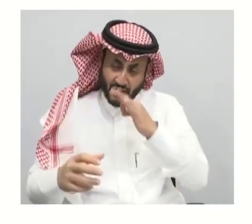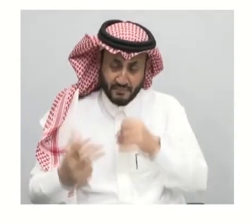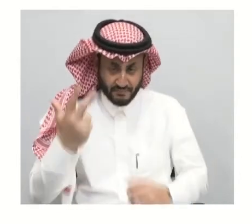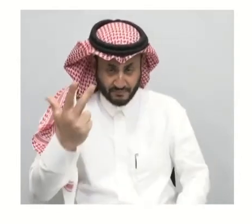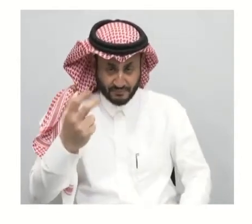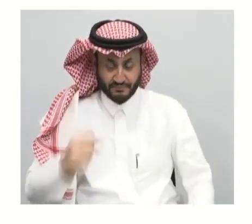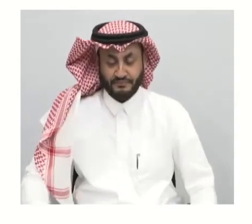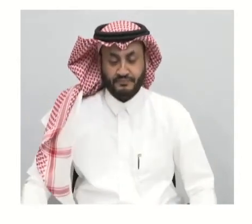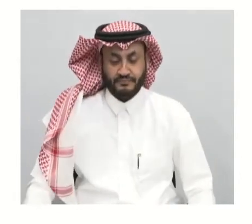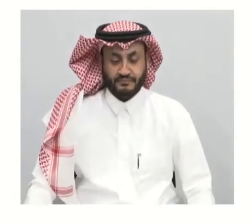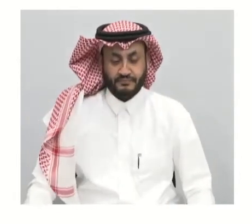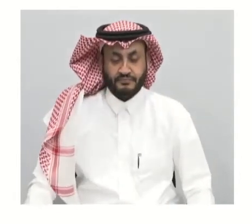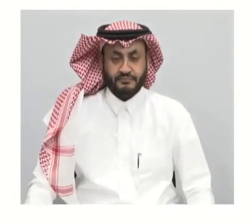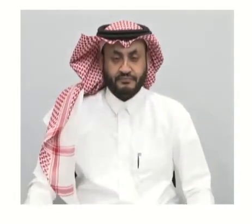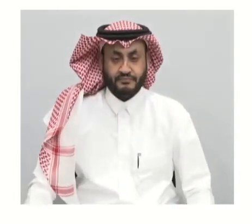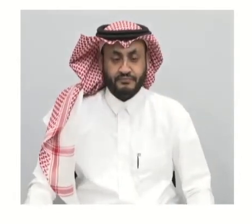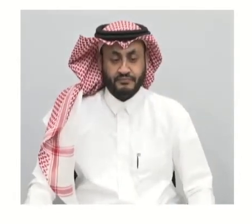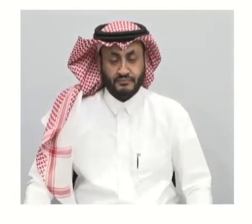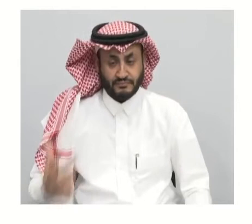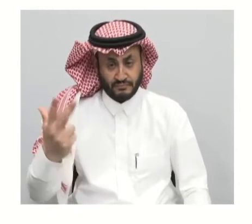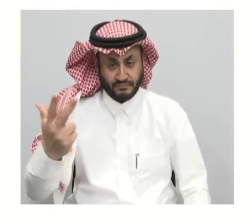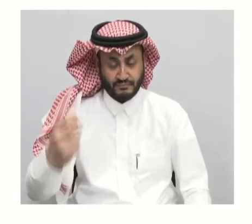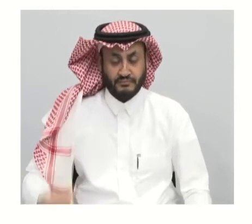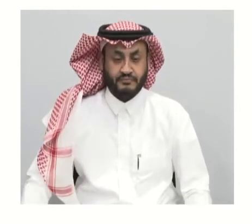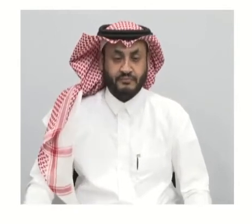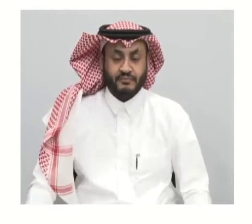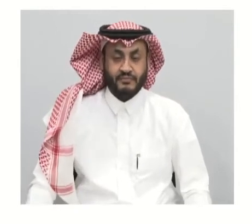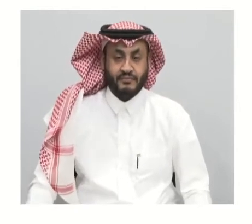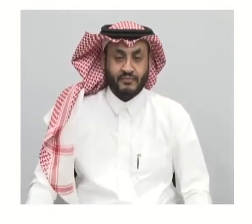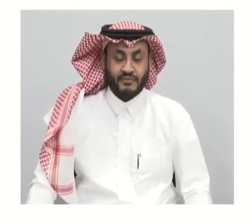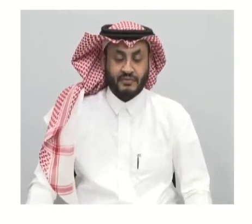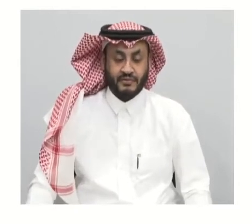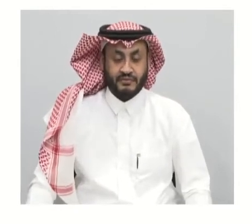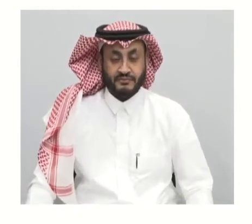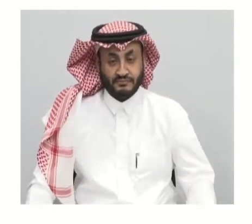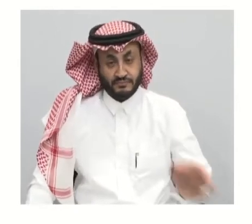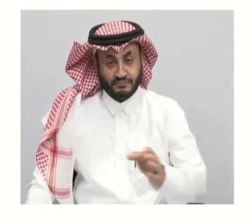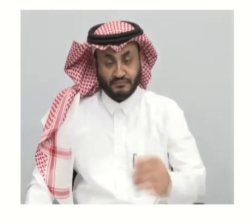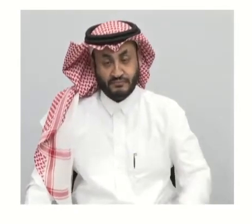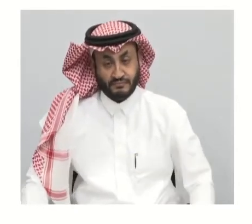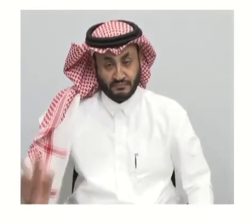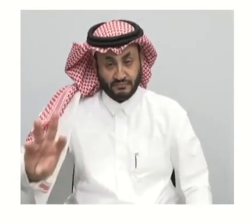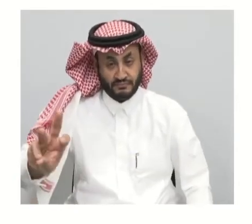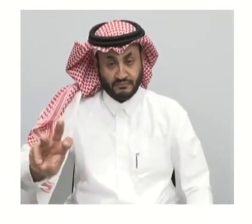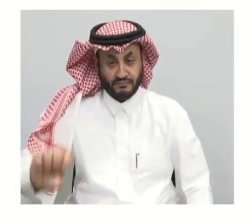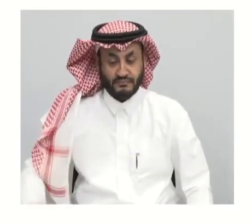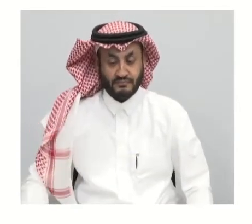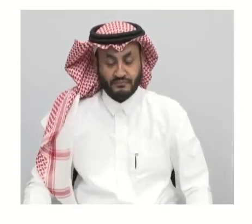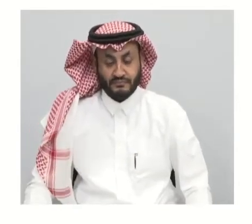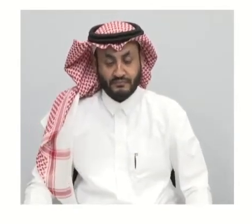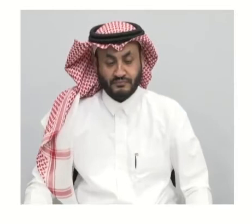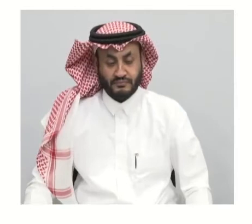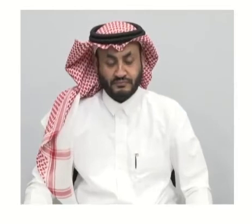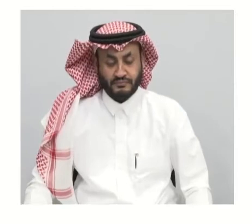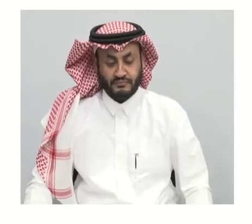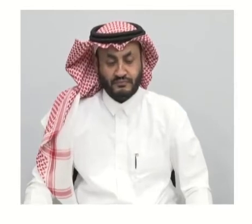who's taking the photo, we will put three in front of him, okay? Six, we will put it in